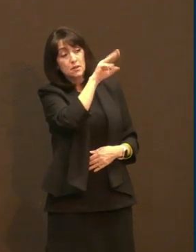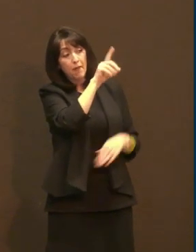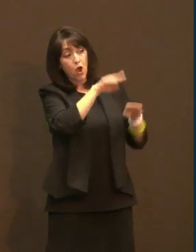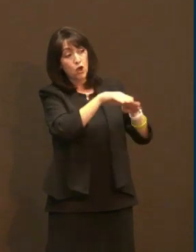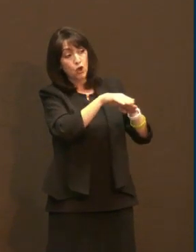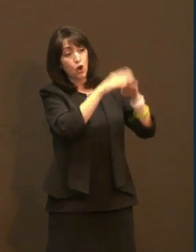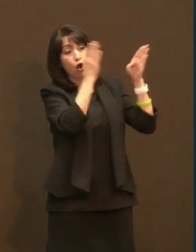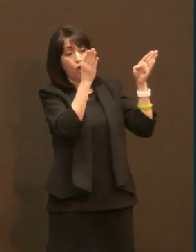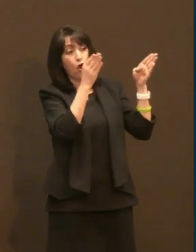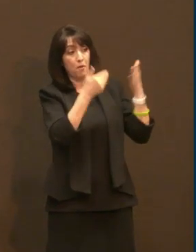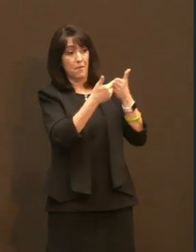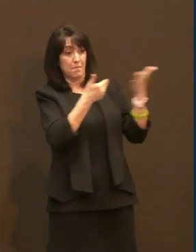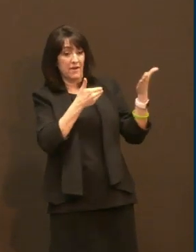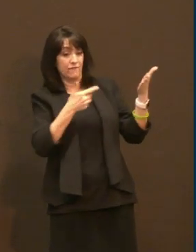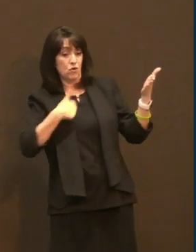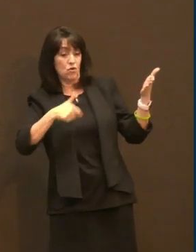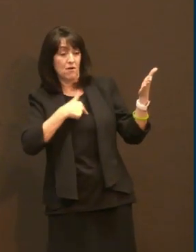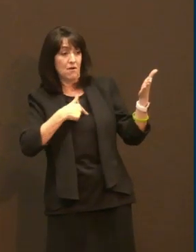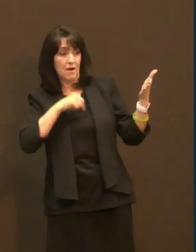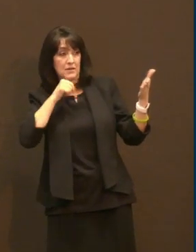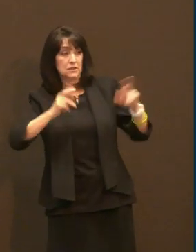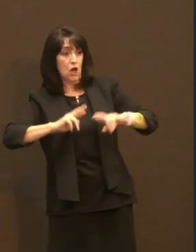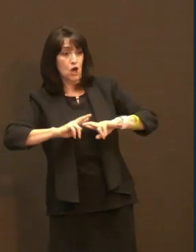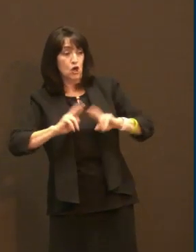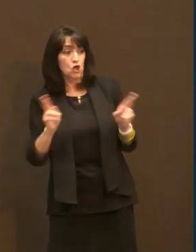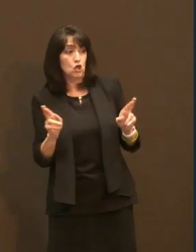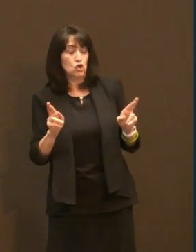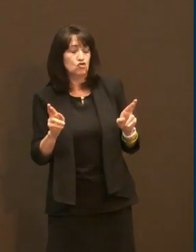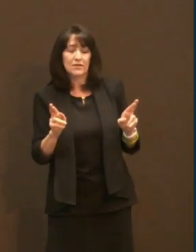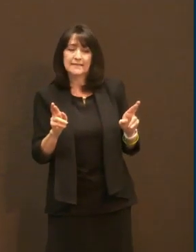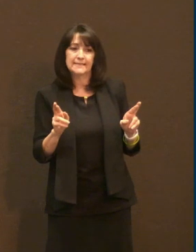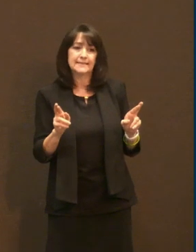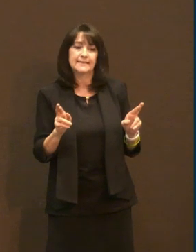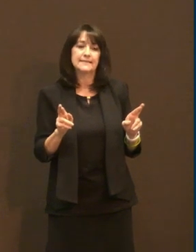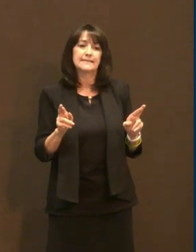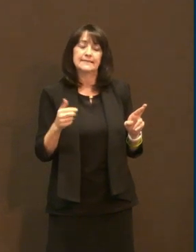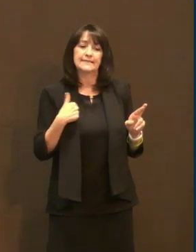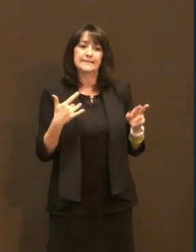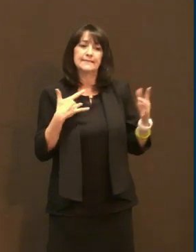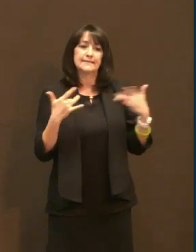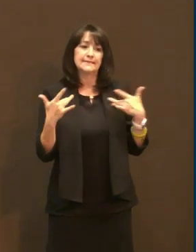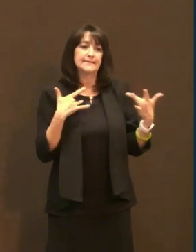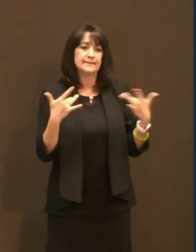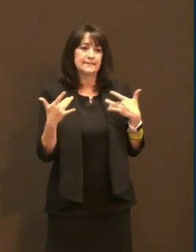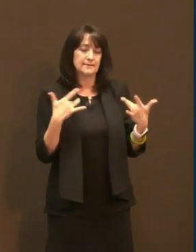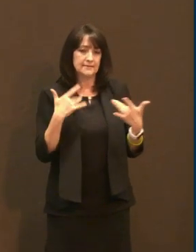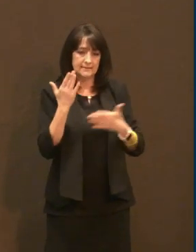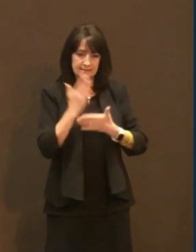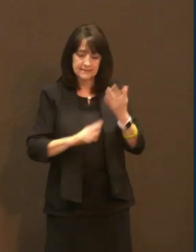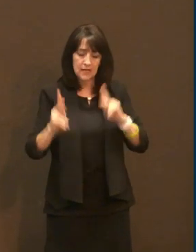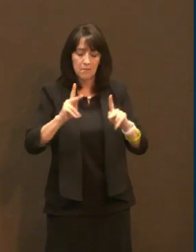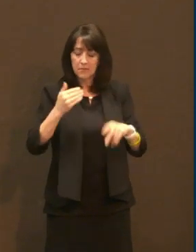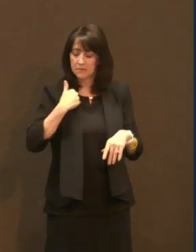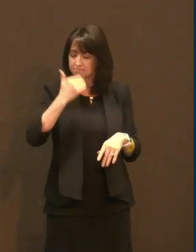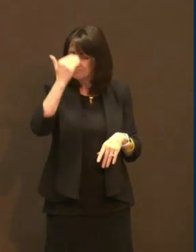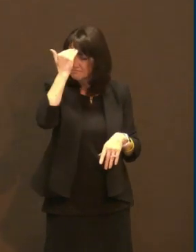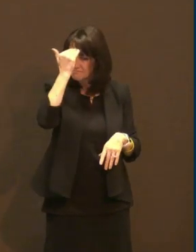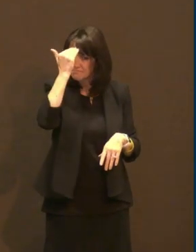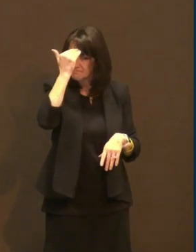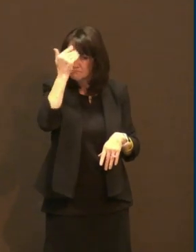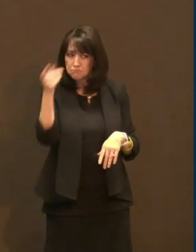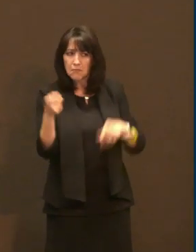Obviously, businesses on this side of the line are going to say, why not us? I did get a thoughtful letter, as I